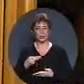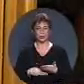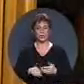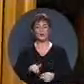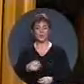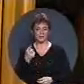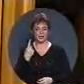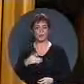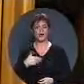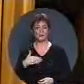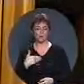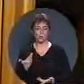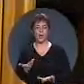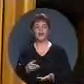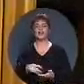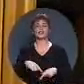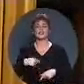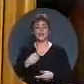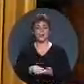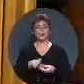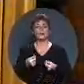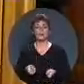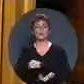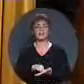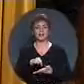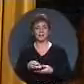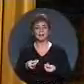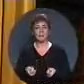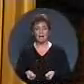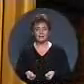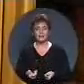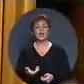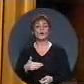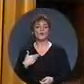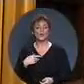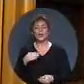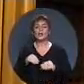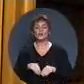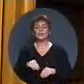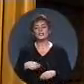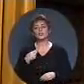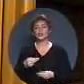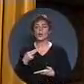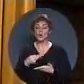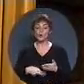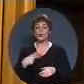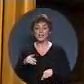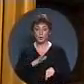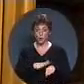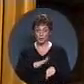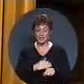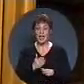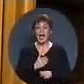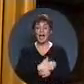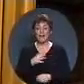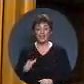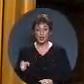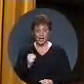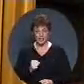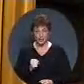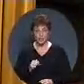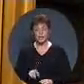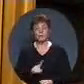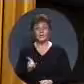even signed. We understand why it takes the minister a long time to file his expense claim. Why did he think it was a good idea to give